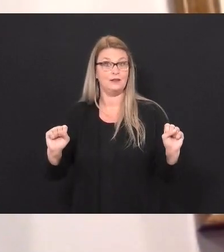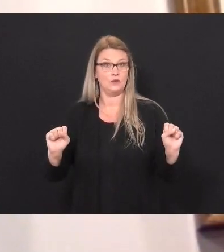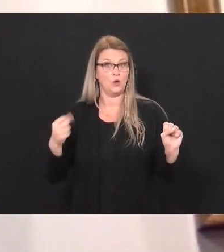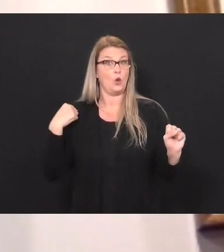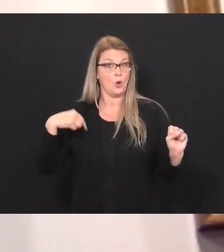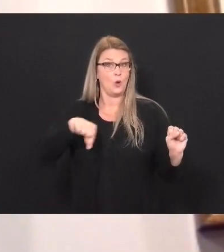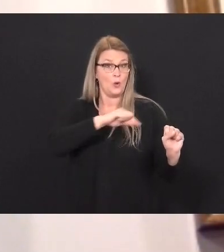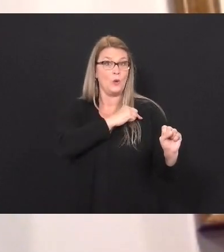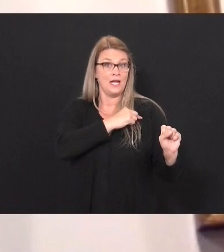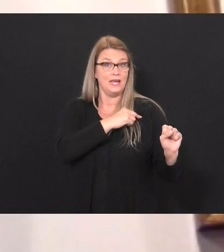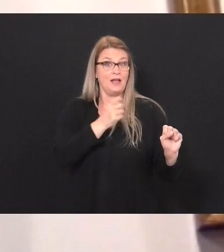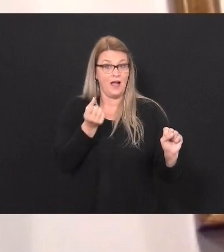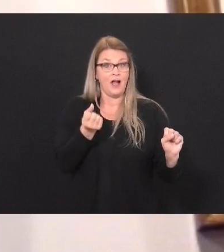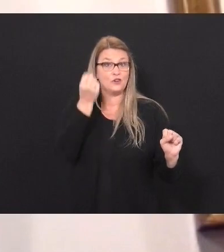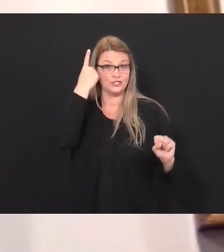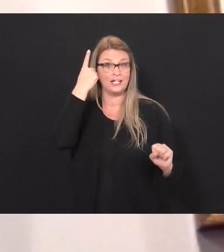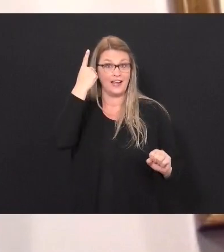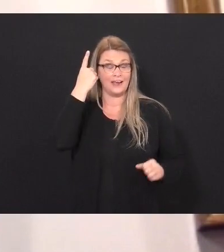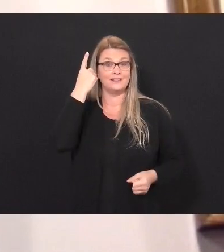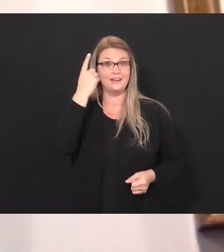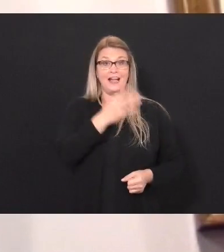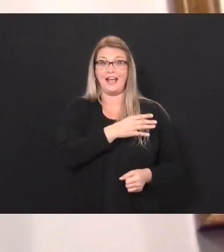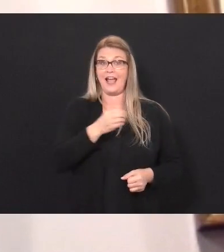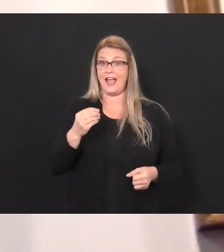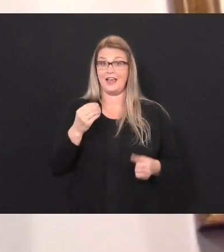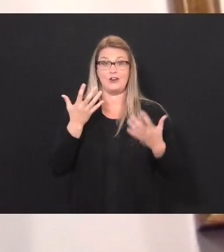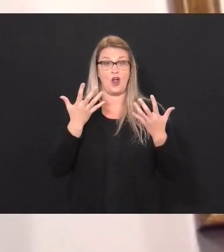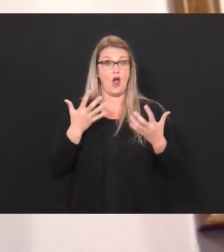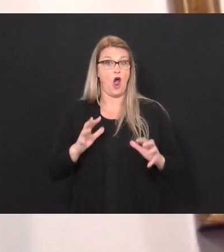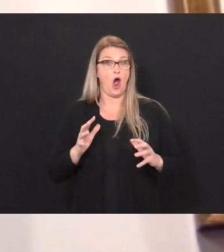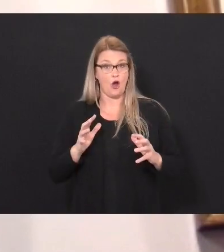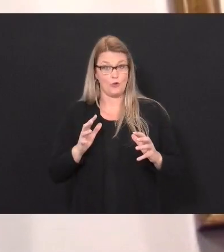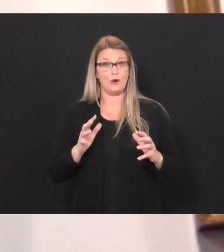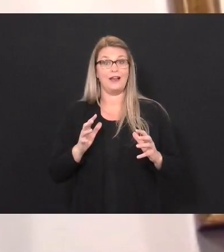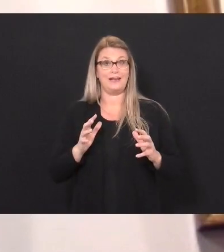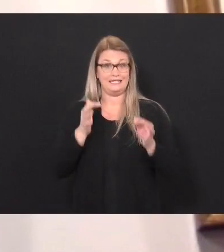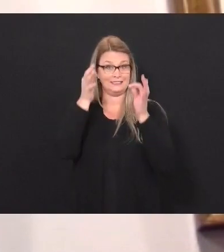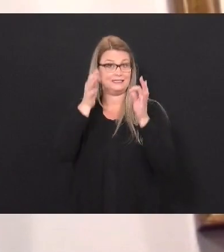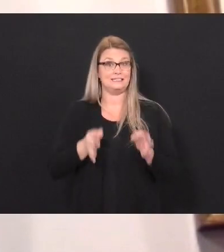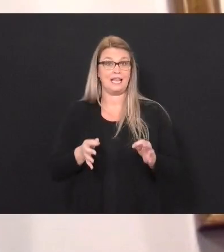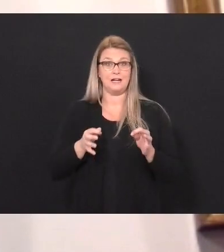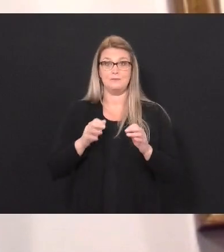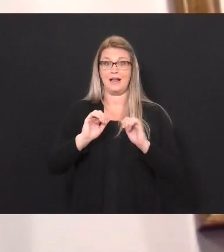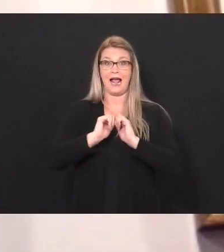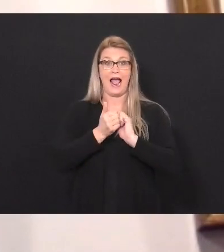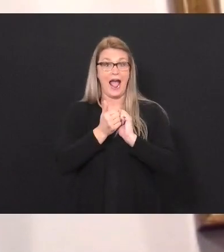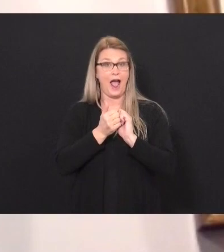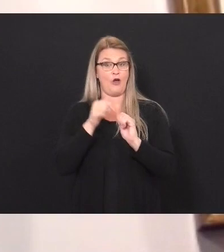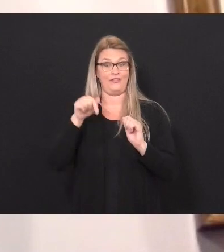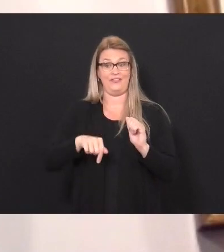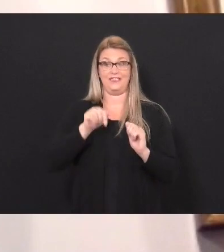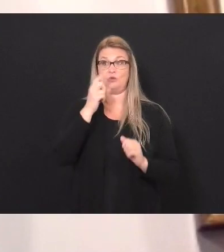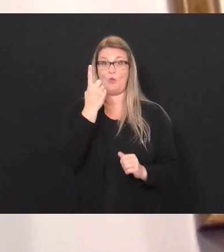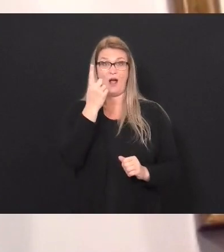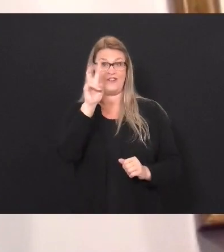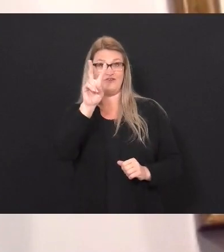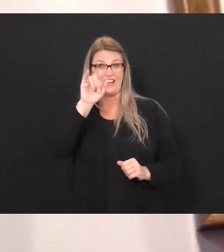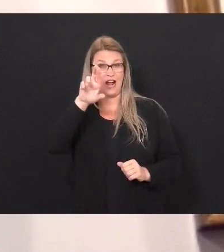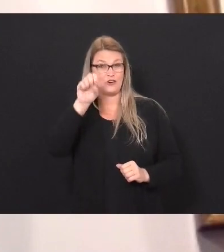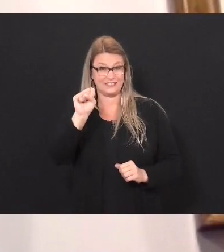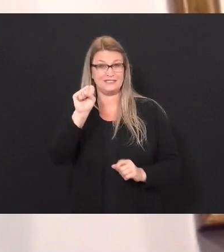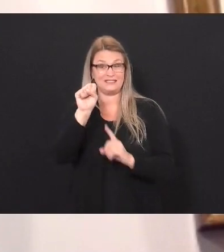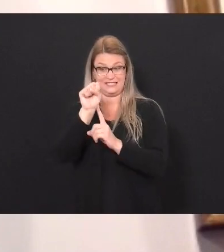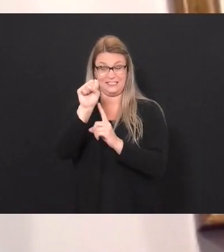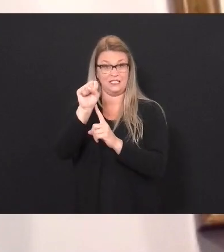have understood and talked about the compounding ability of the virus, how a single virally